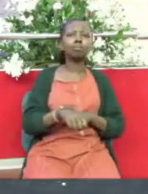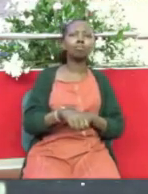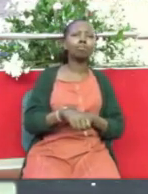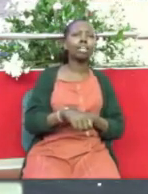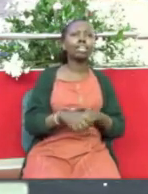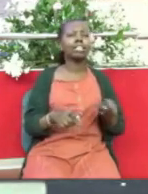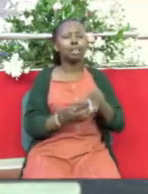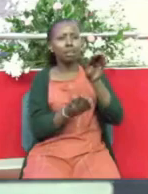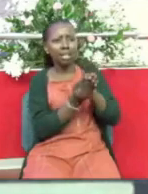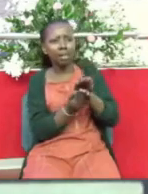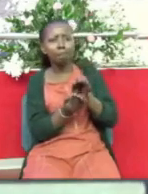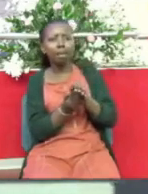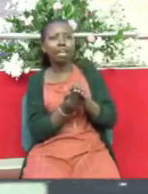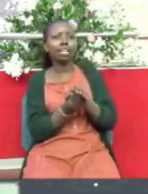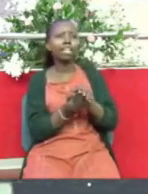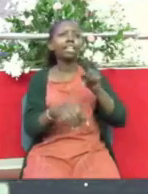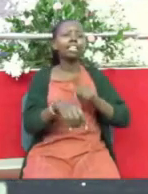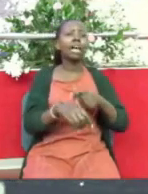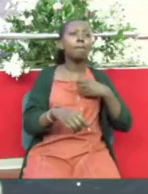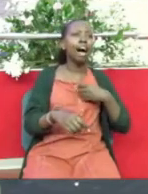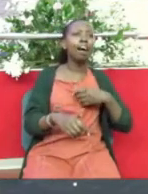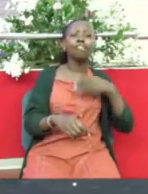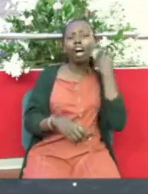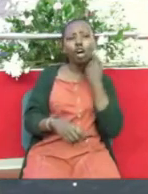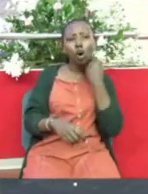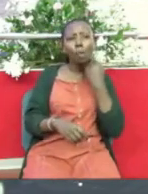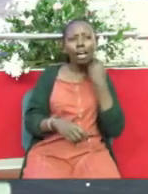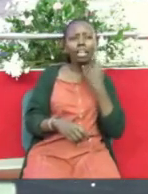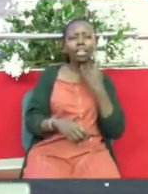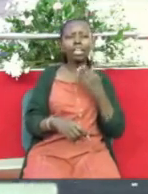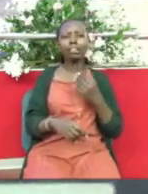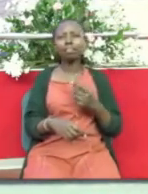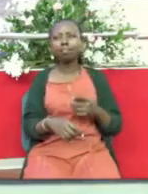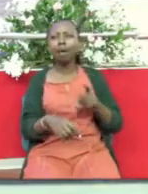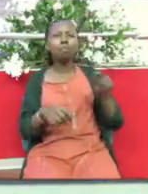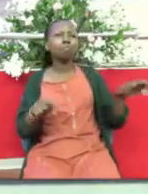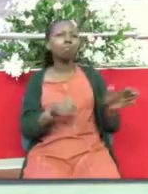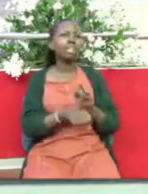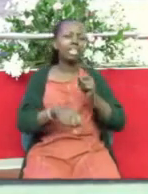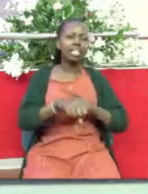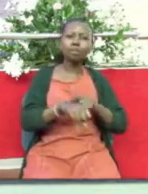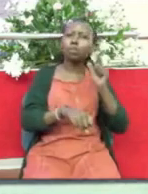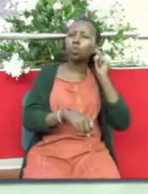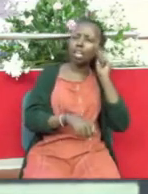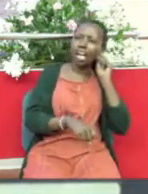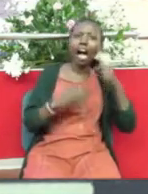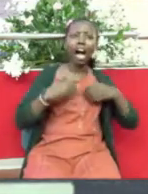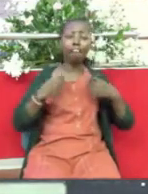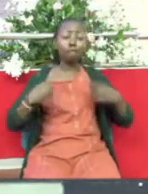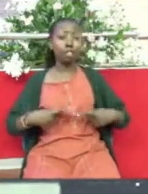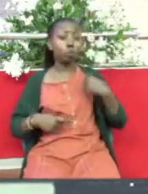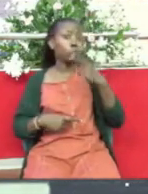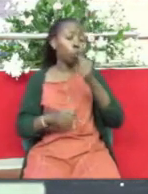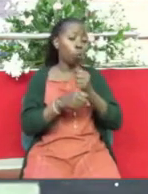banking sectors and the like, when there is a robbery that has taken place, most of the time you hear it was an inside job.